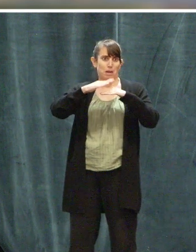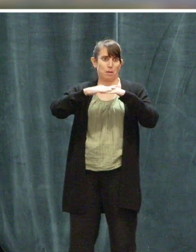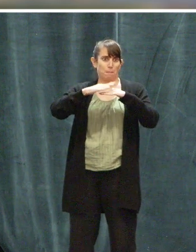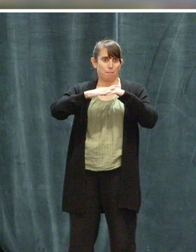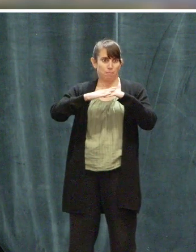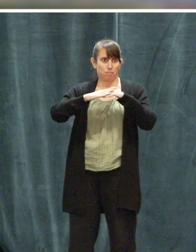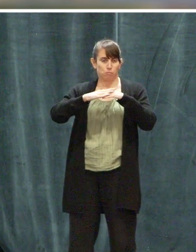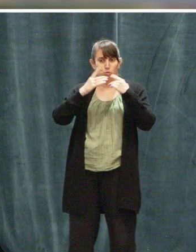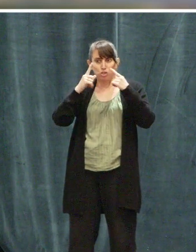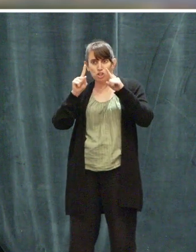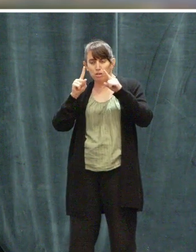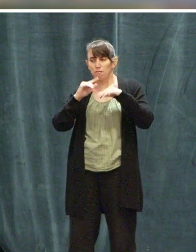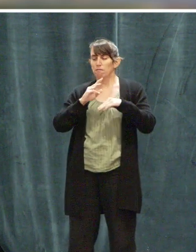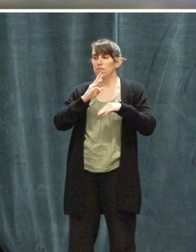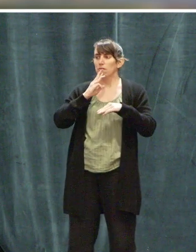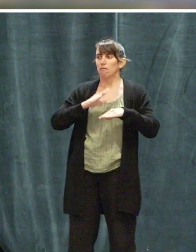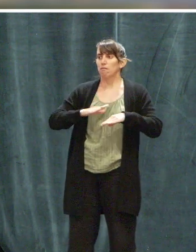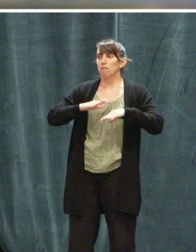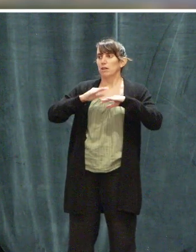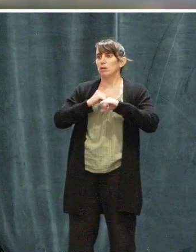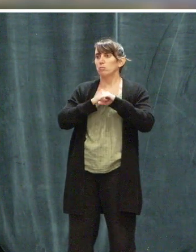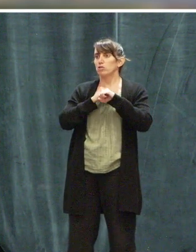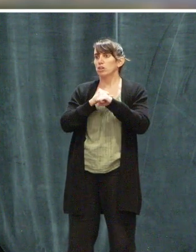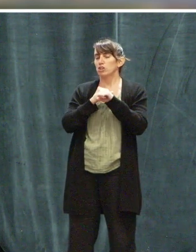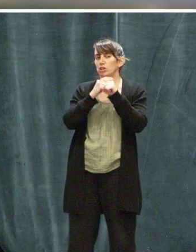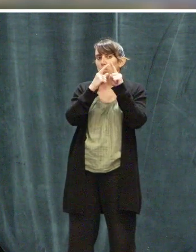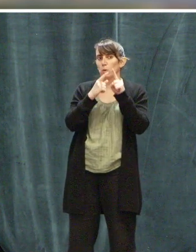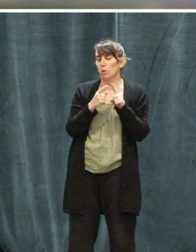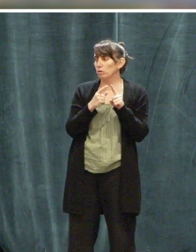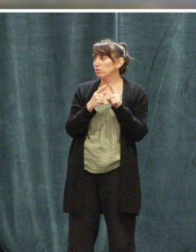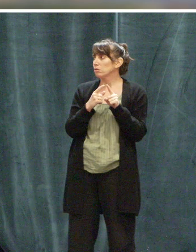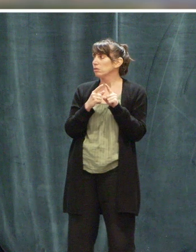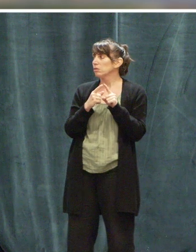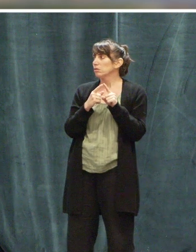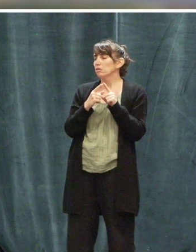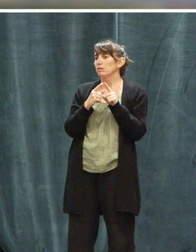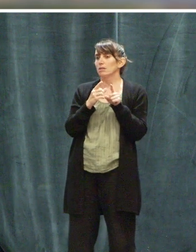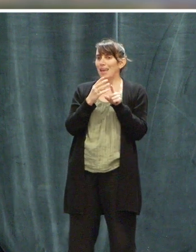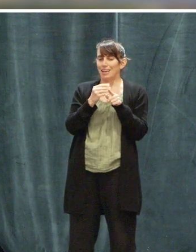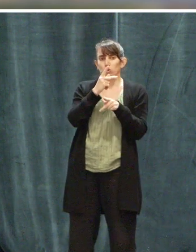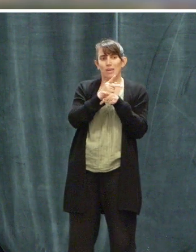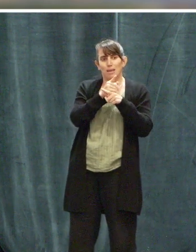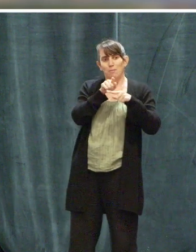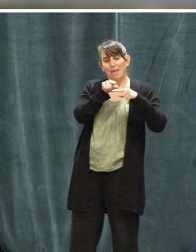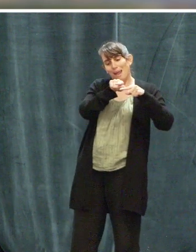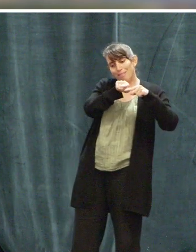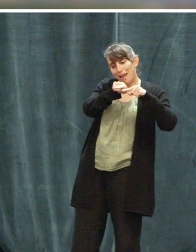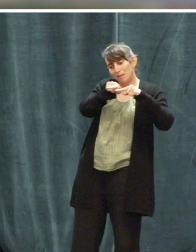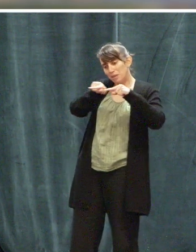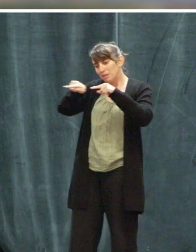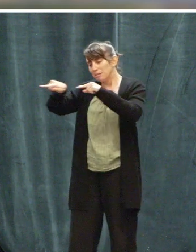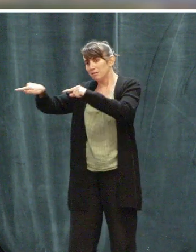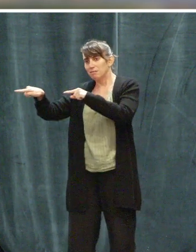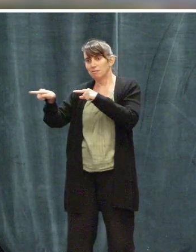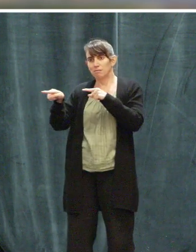flood protection goals. And we're obviously using that alignment because that alignment is a replacement of an